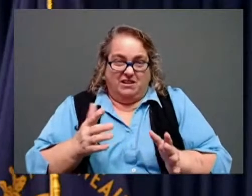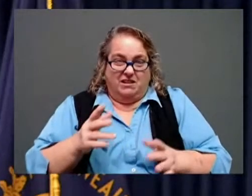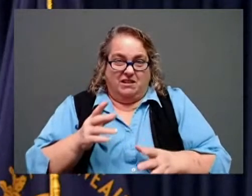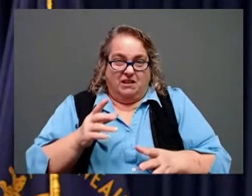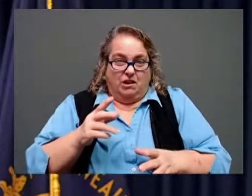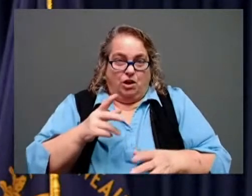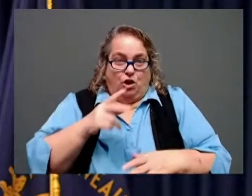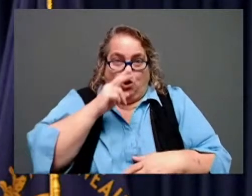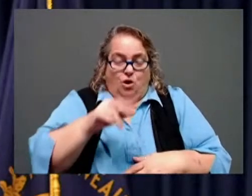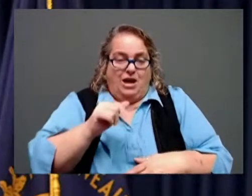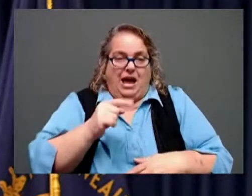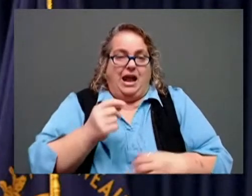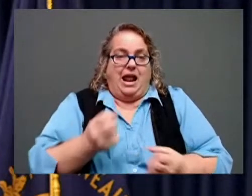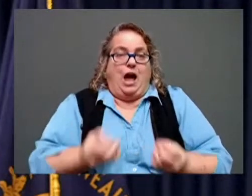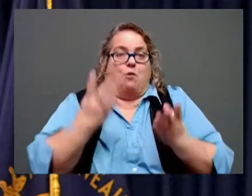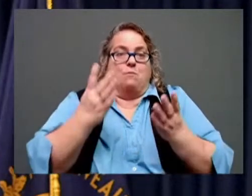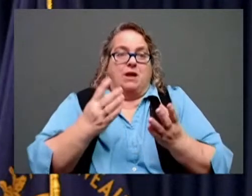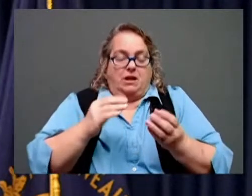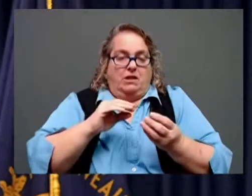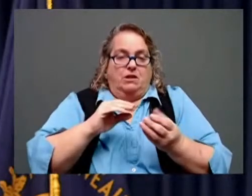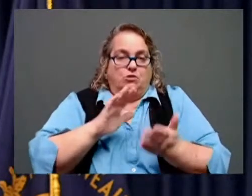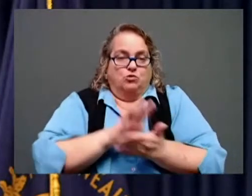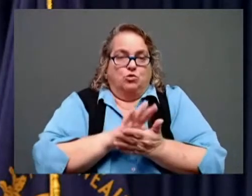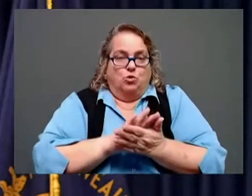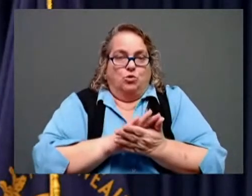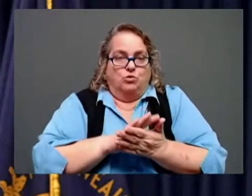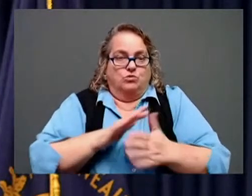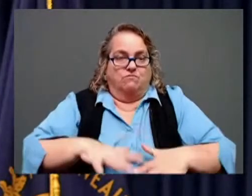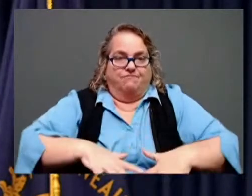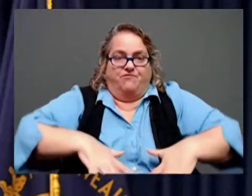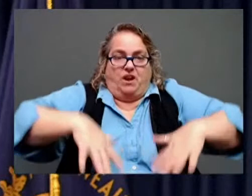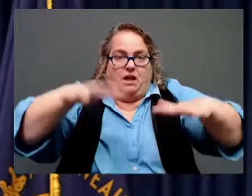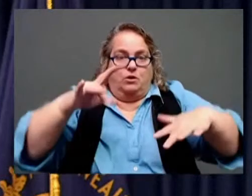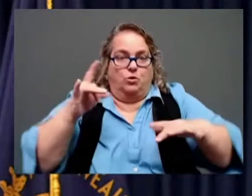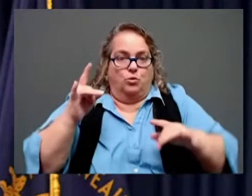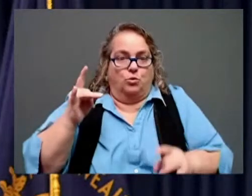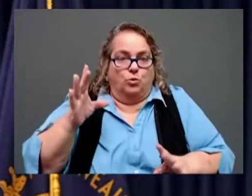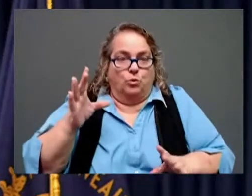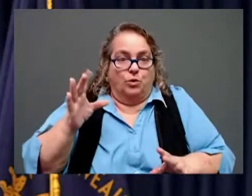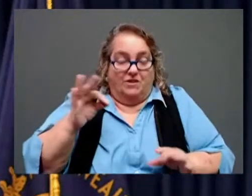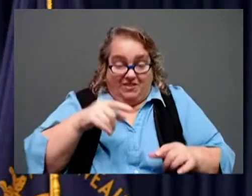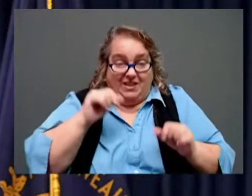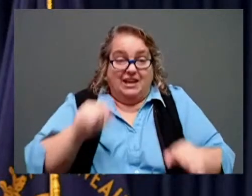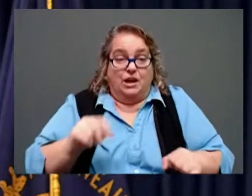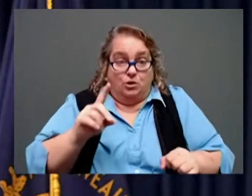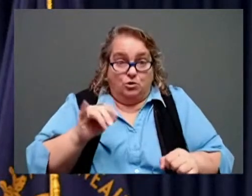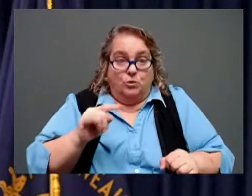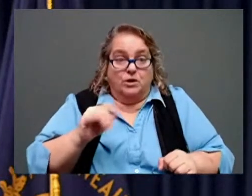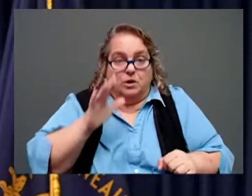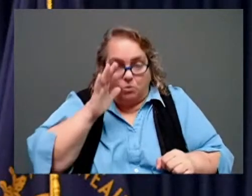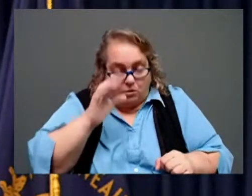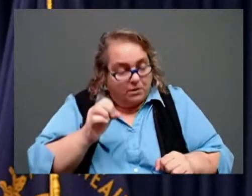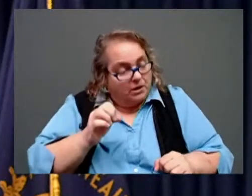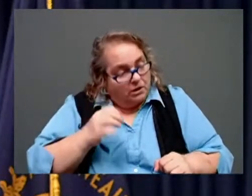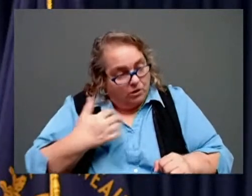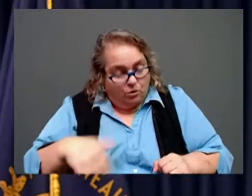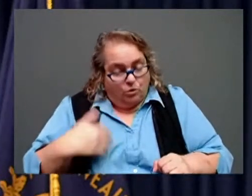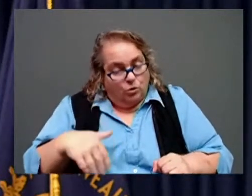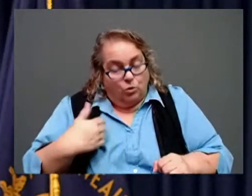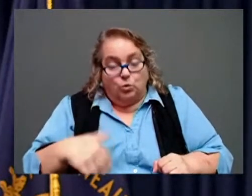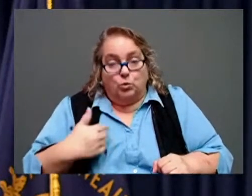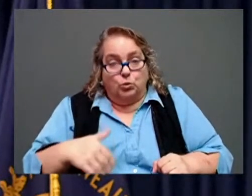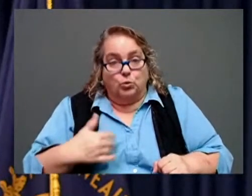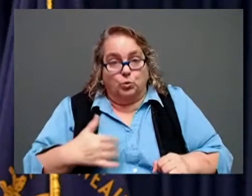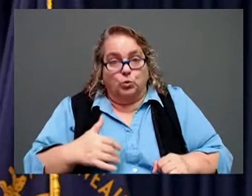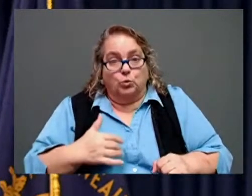hit, if they can do it, it's going to be a pretty incredible feat.